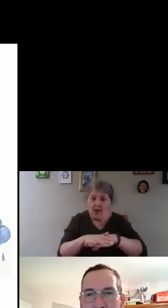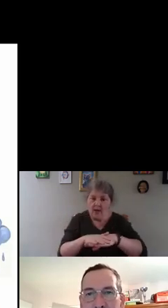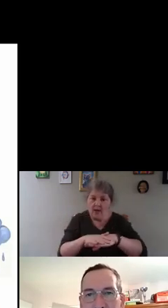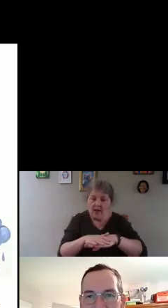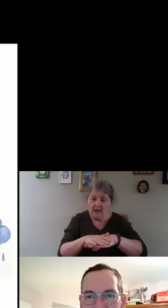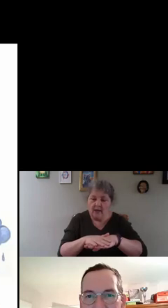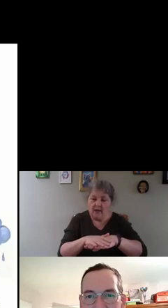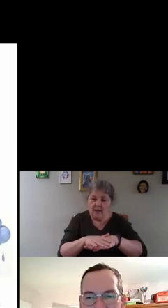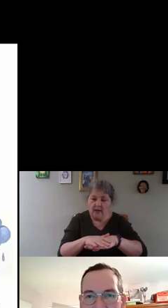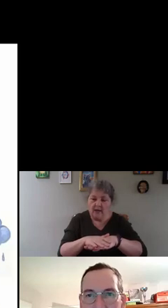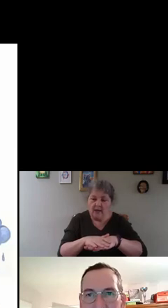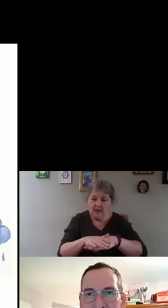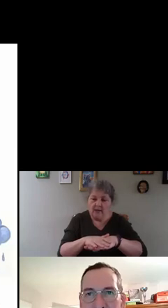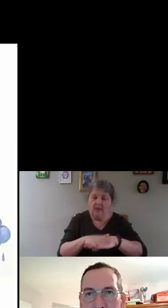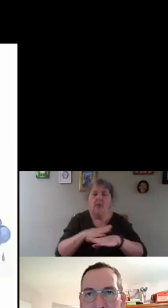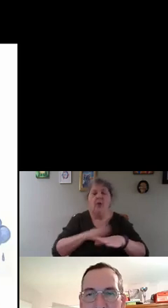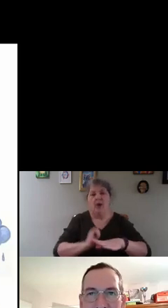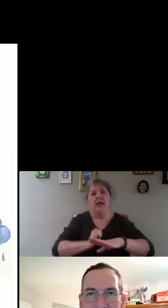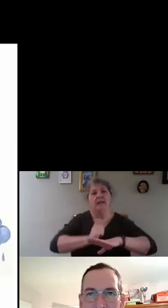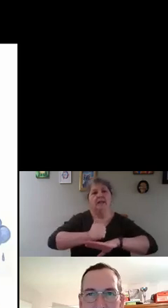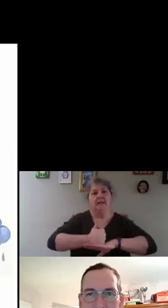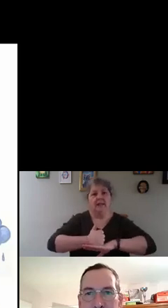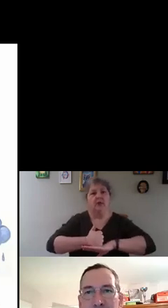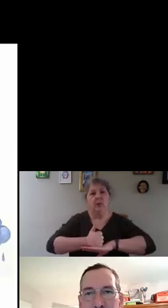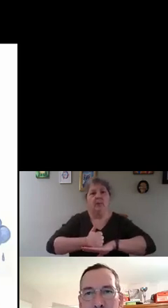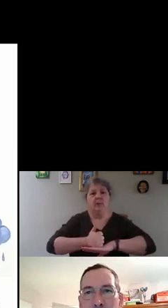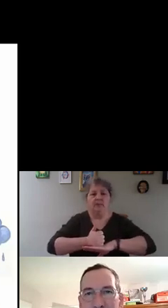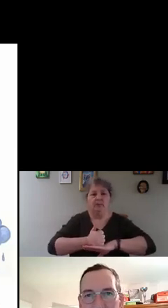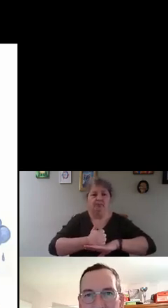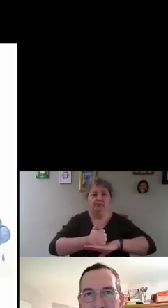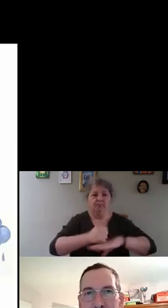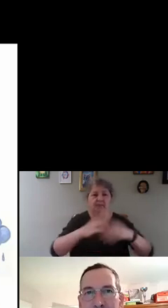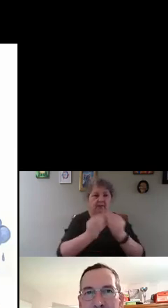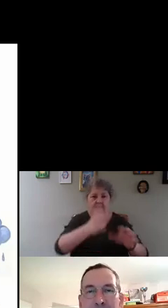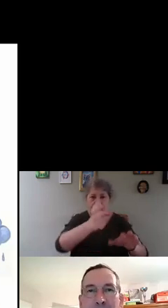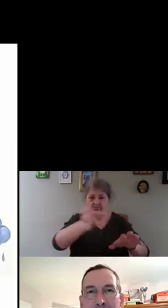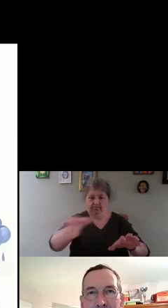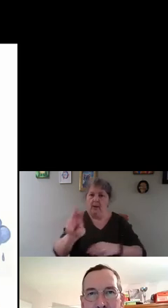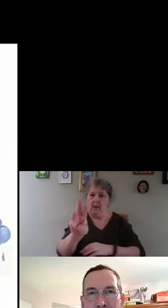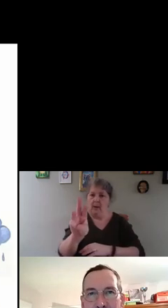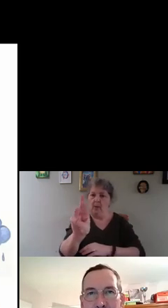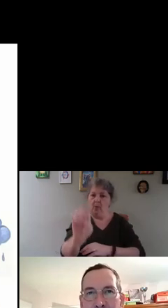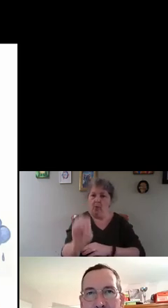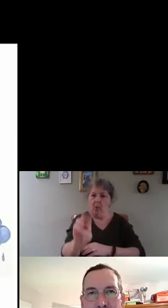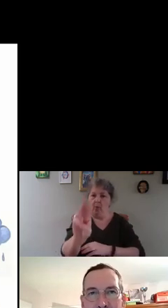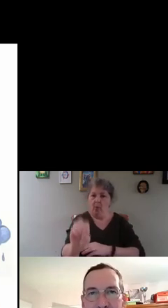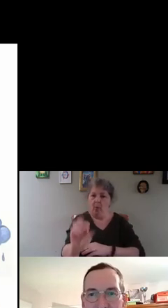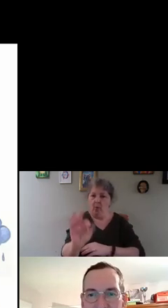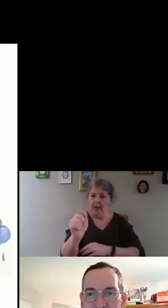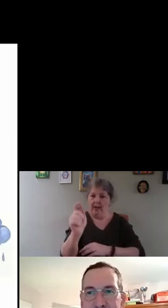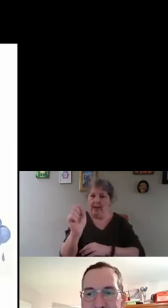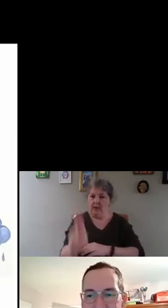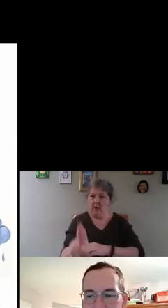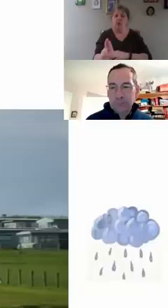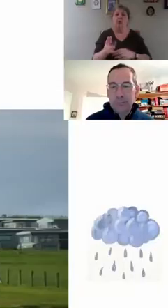have set up the propagator to optimize the space and to have a better